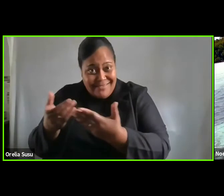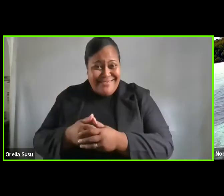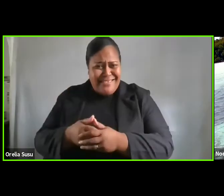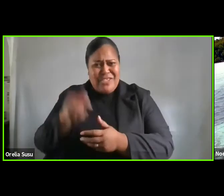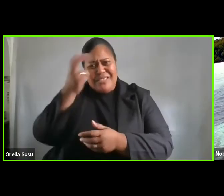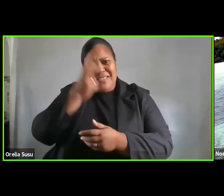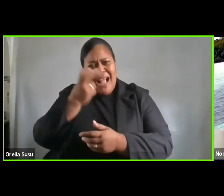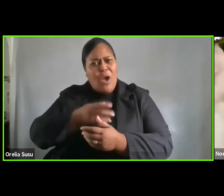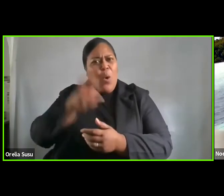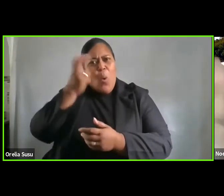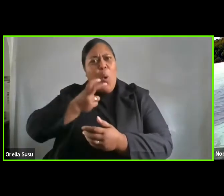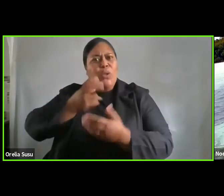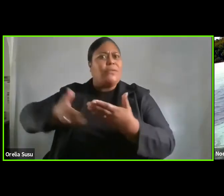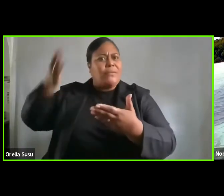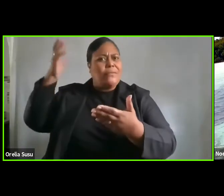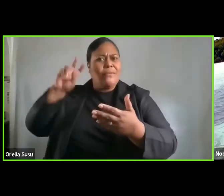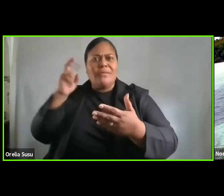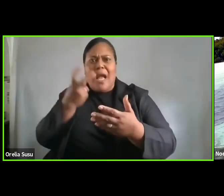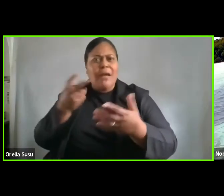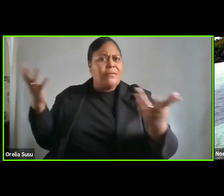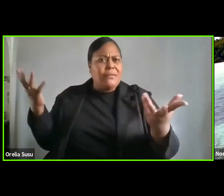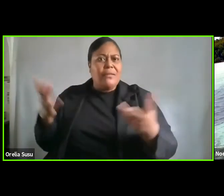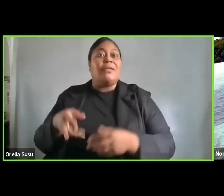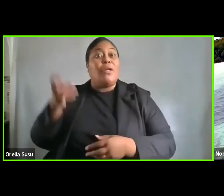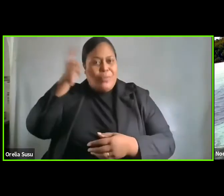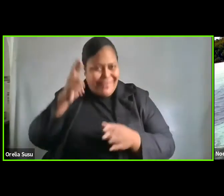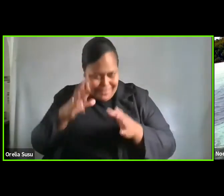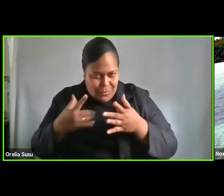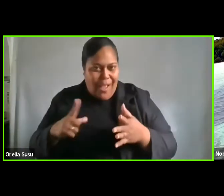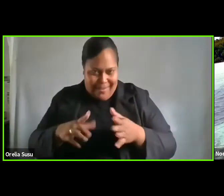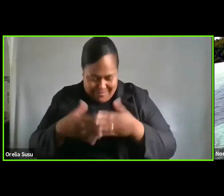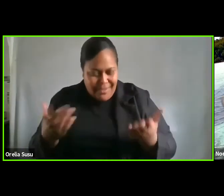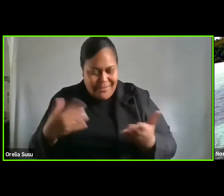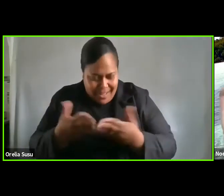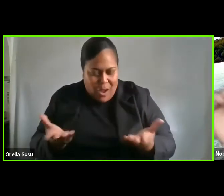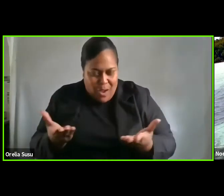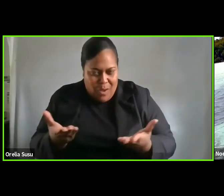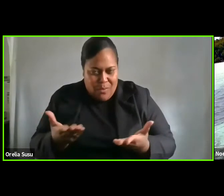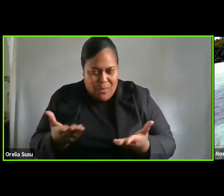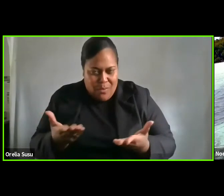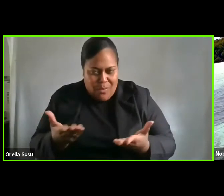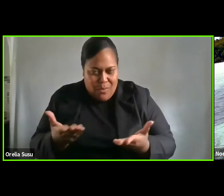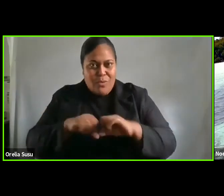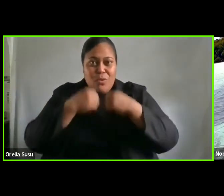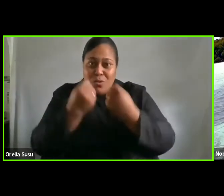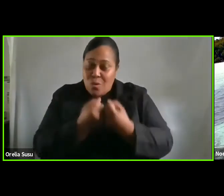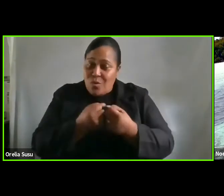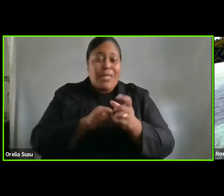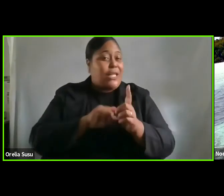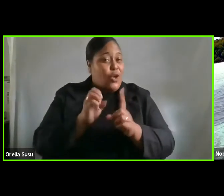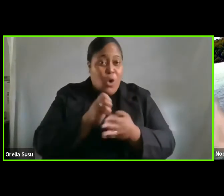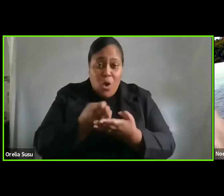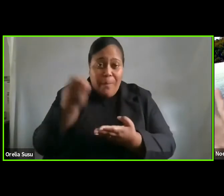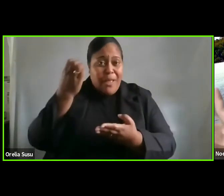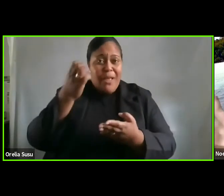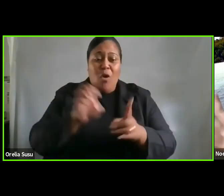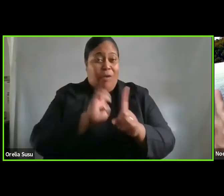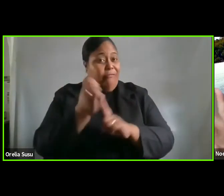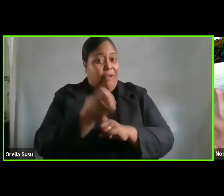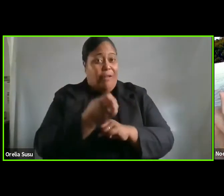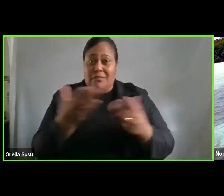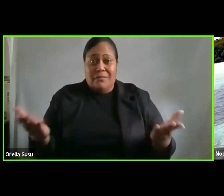they're they're the reason why we're in the big mess that we're in today whether it's social economic or ecological so we want to build a